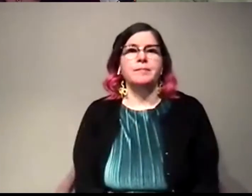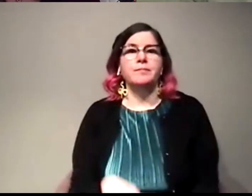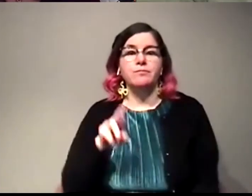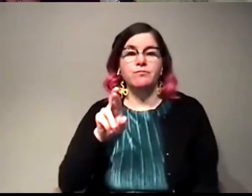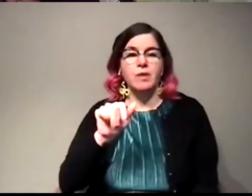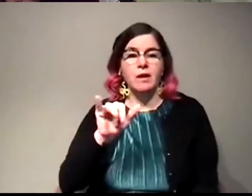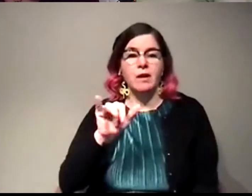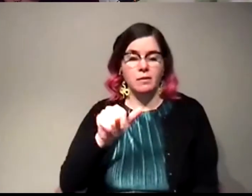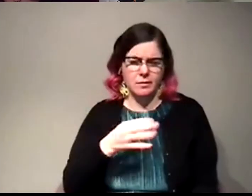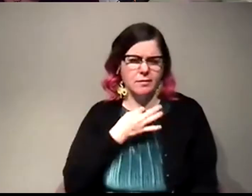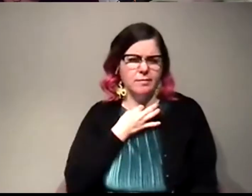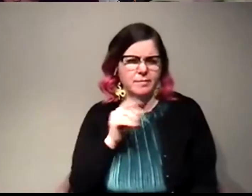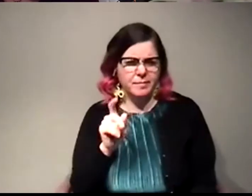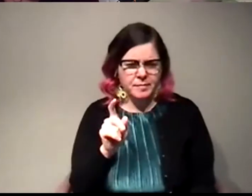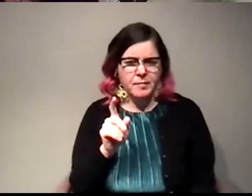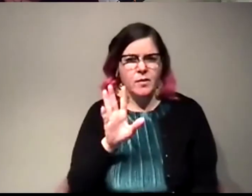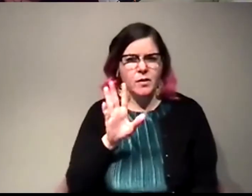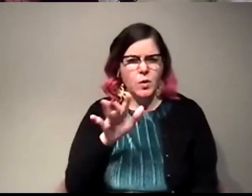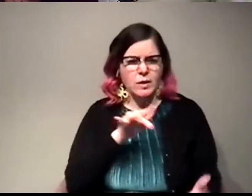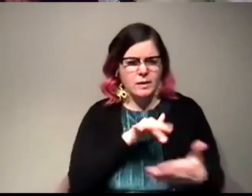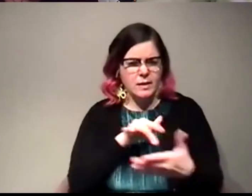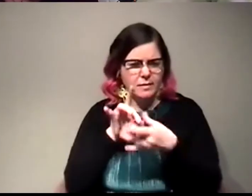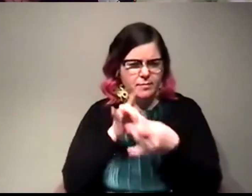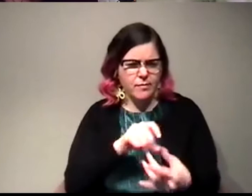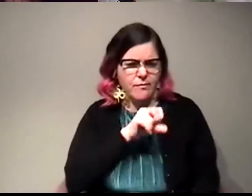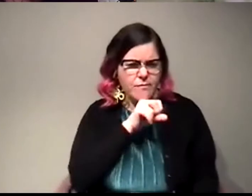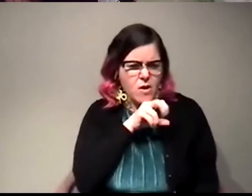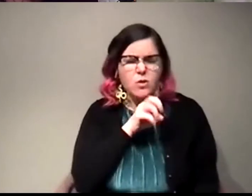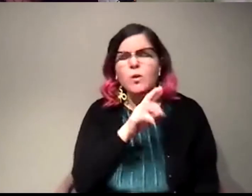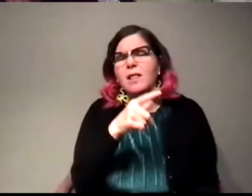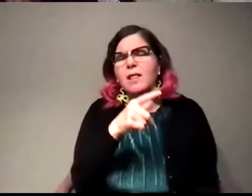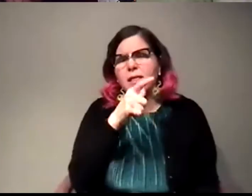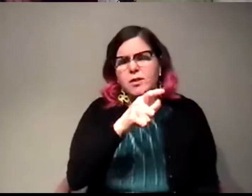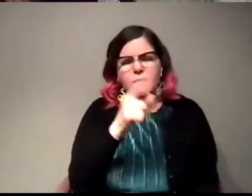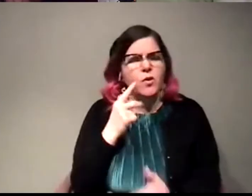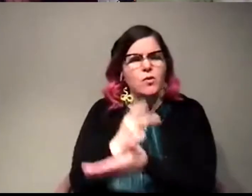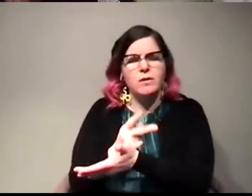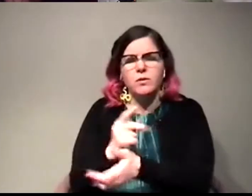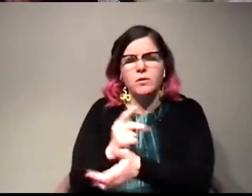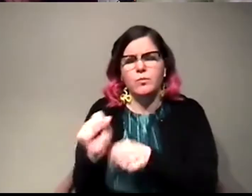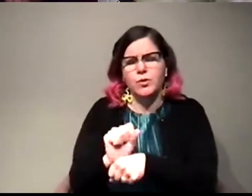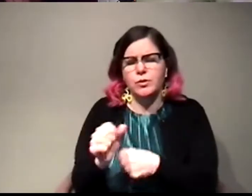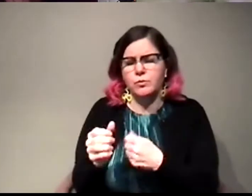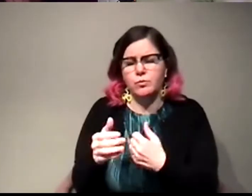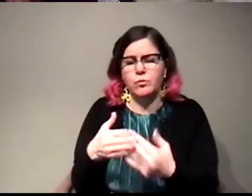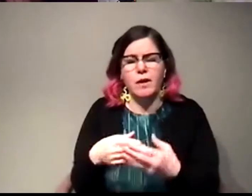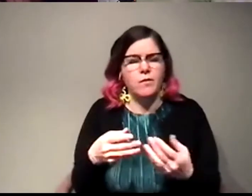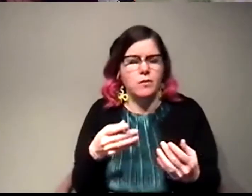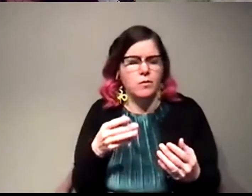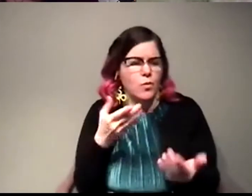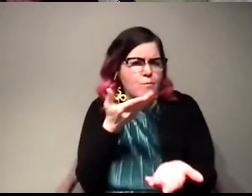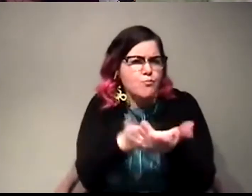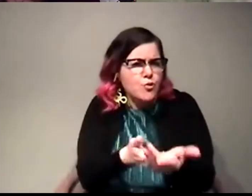know, what is your study with frogs or your lizards for your grad school work hoping to prove or learn